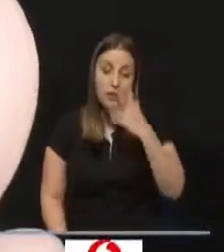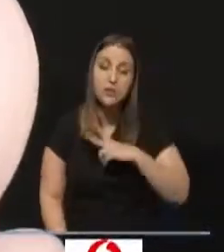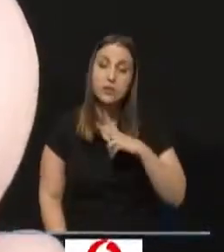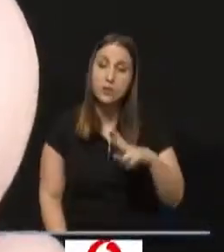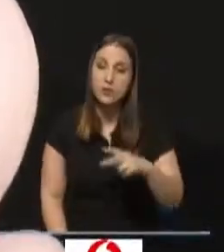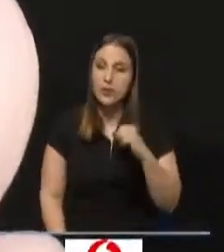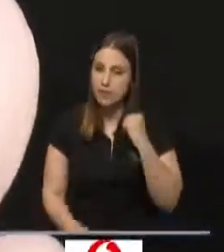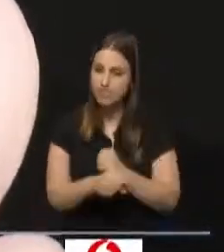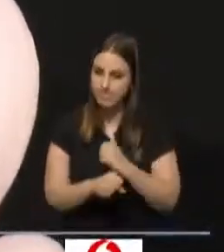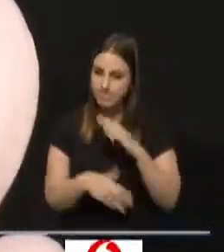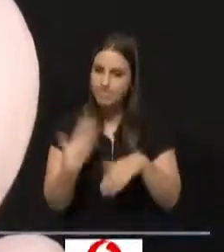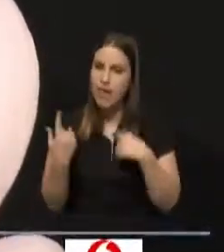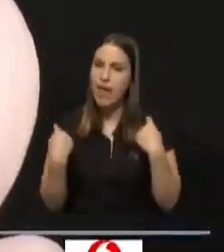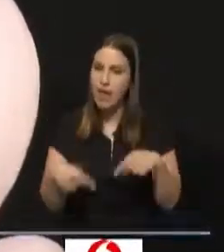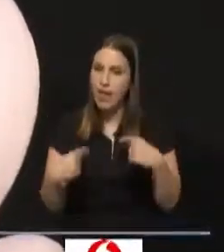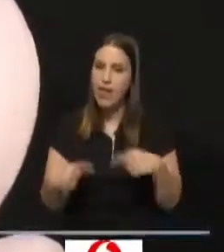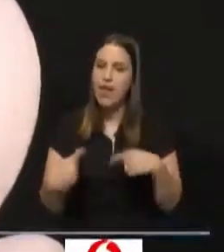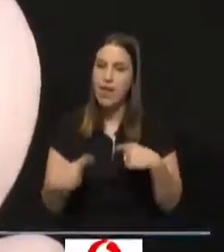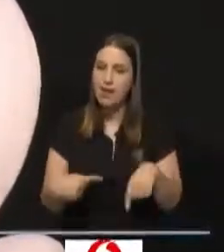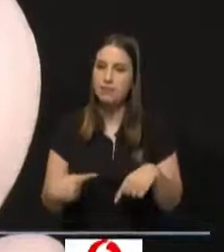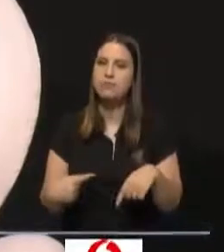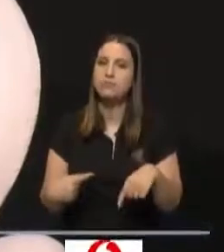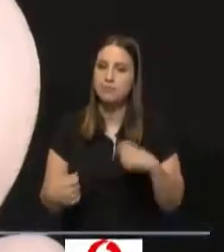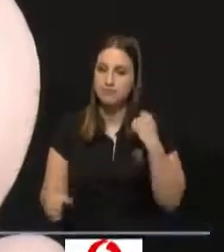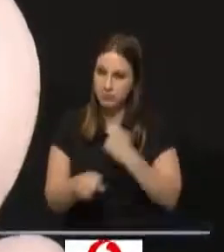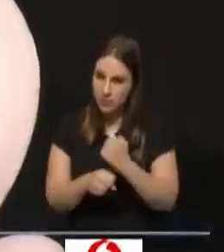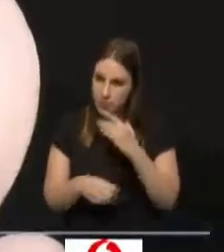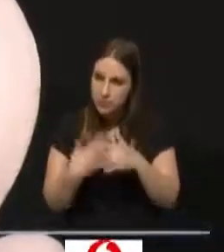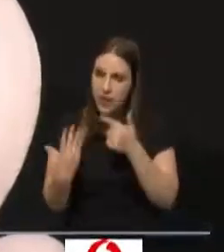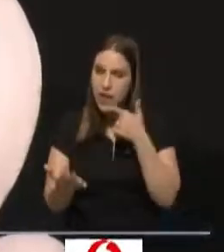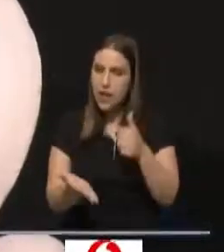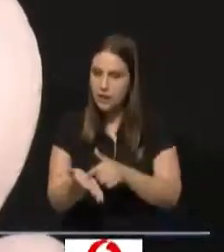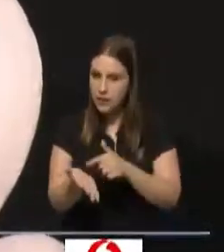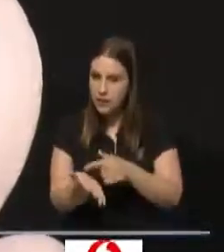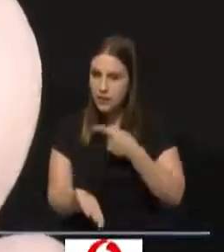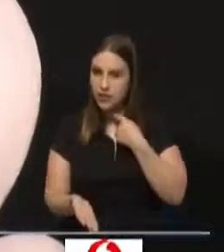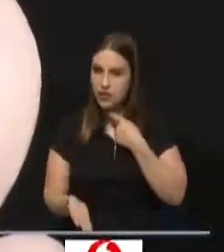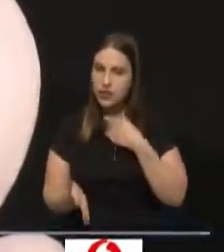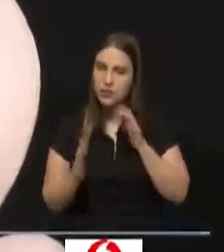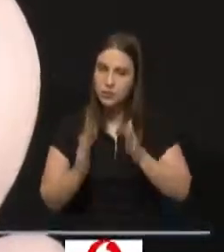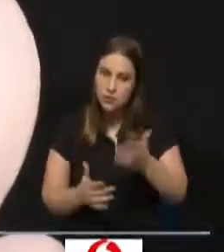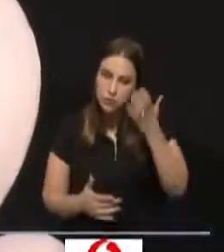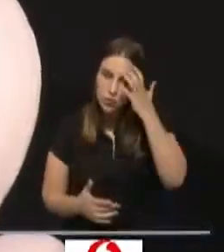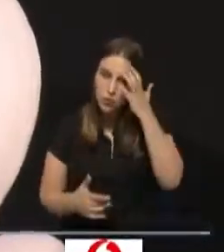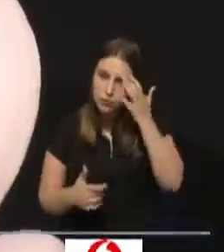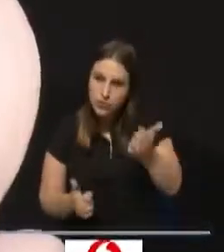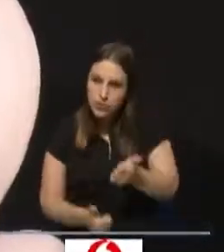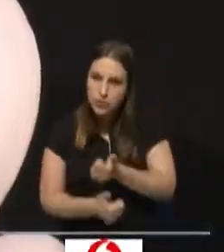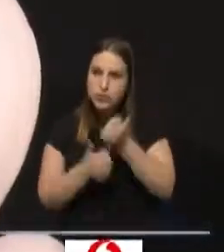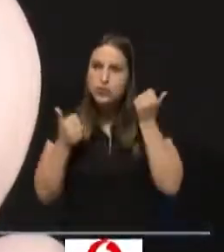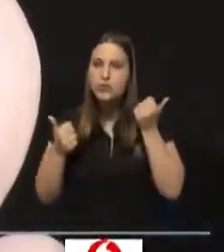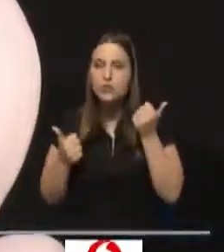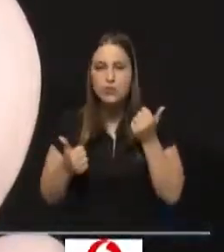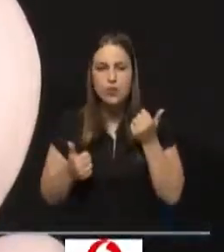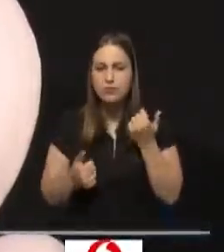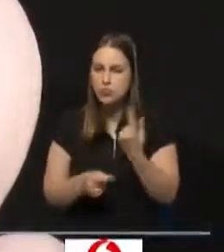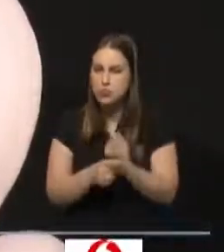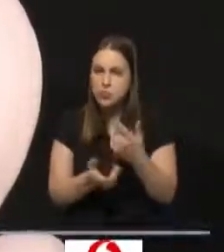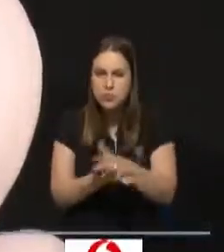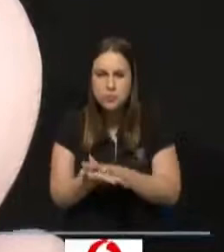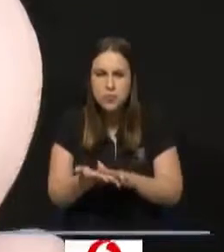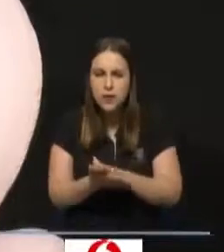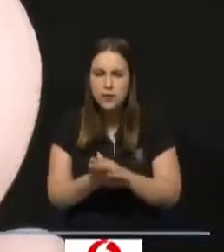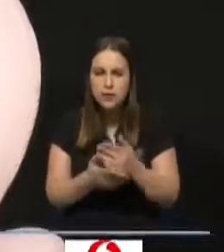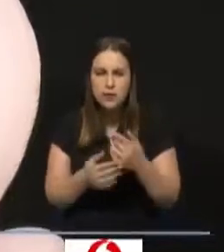think that Portugal has a lot of work to do, and so we have a lot of work in digital literacy. We must improve the